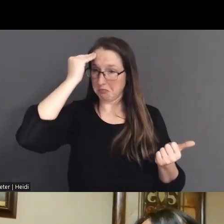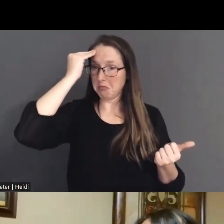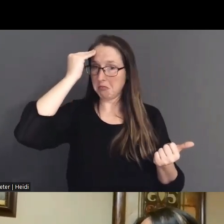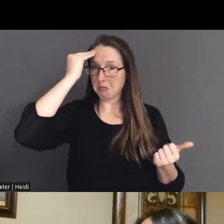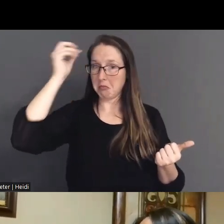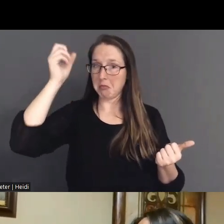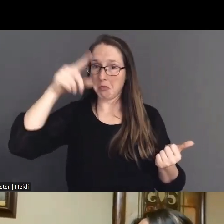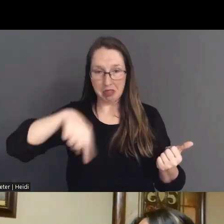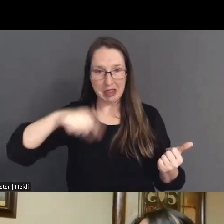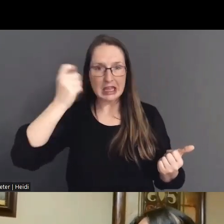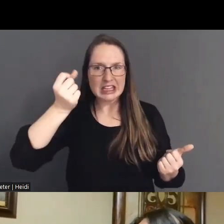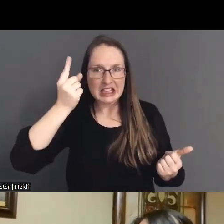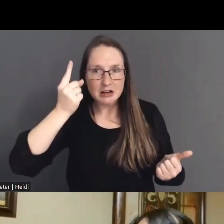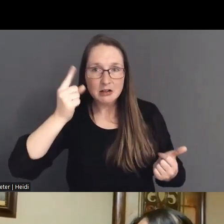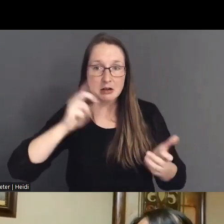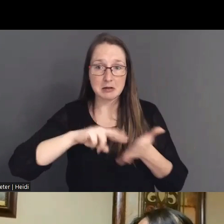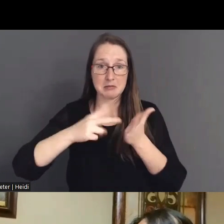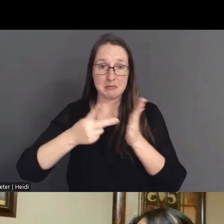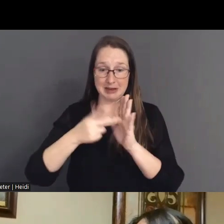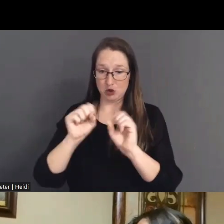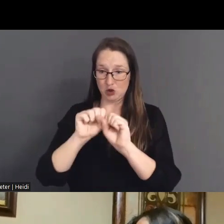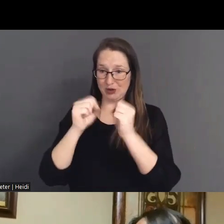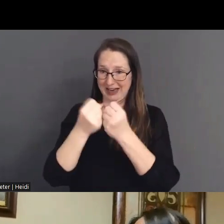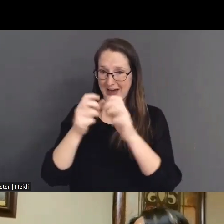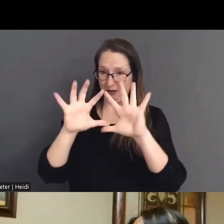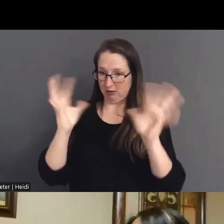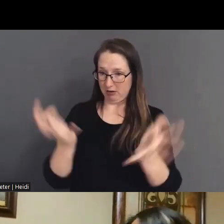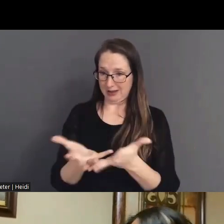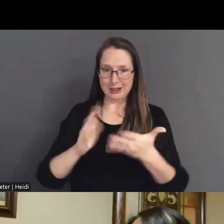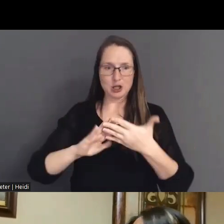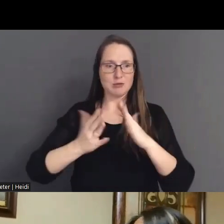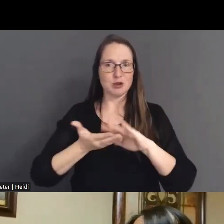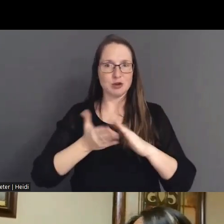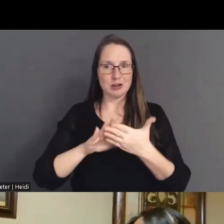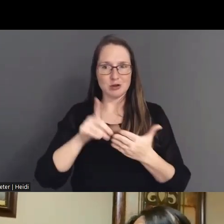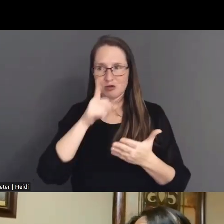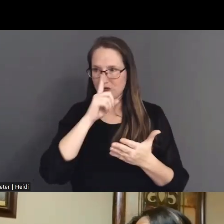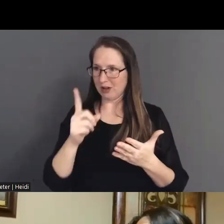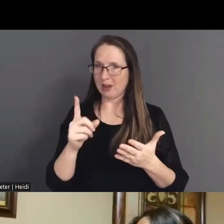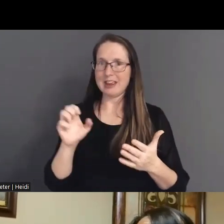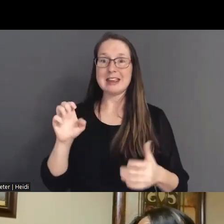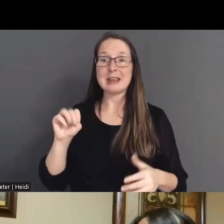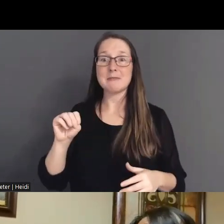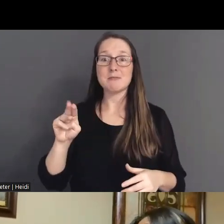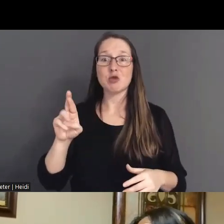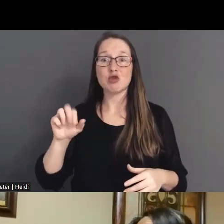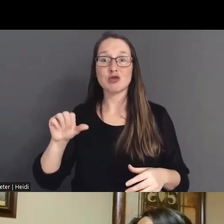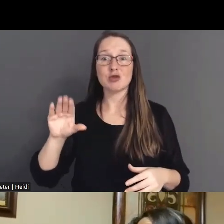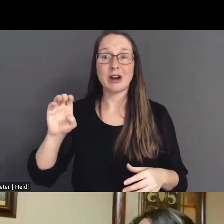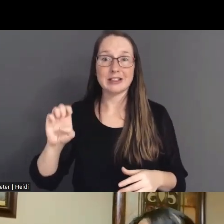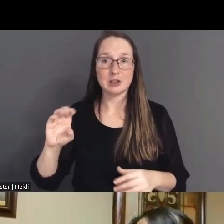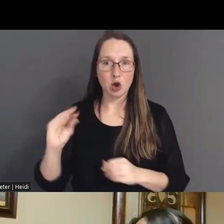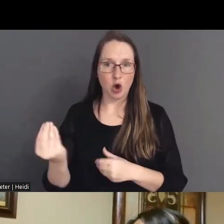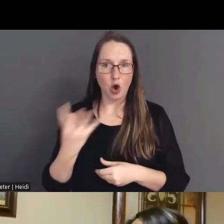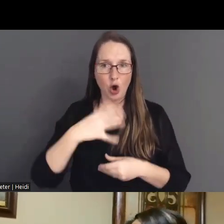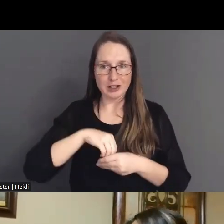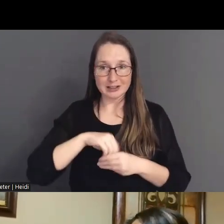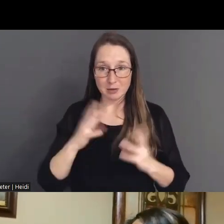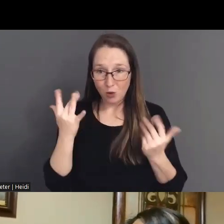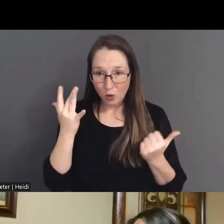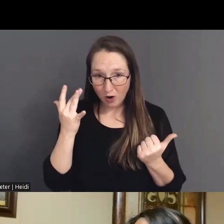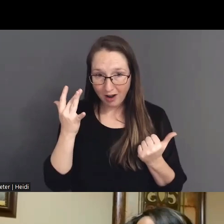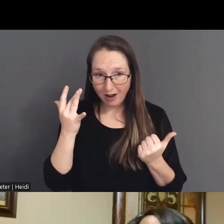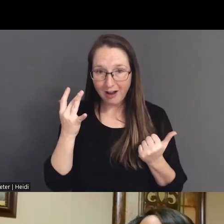they get it. That means society, the community has embraced autism. Why? Because the